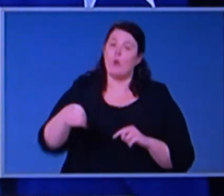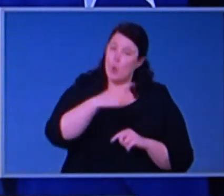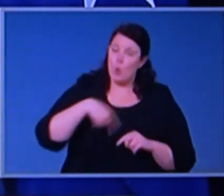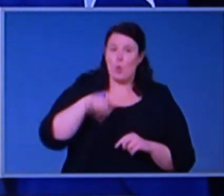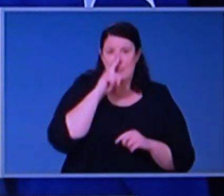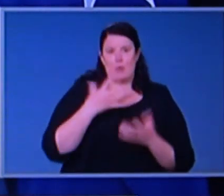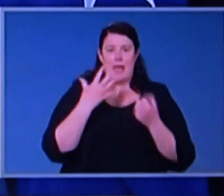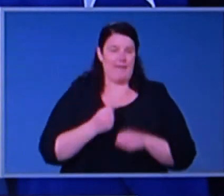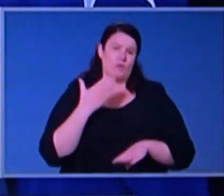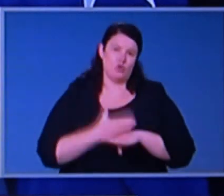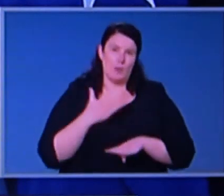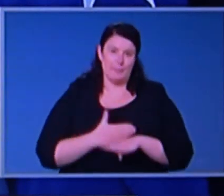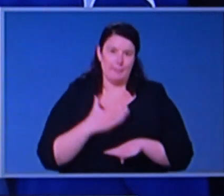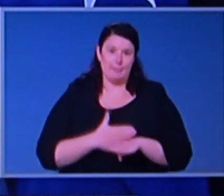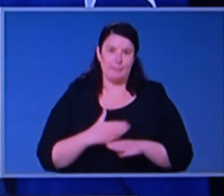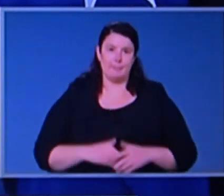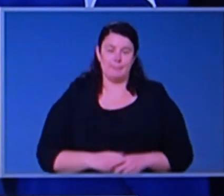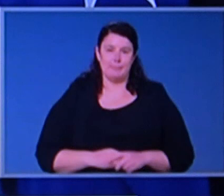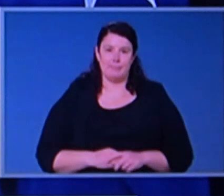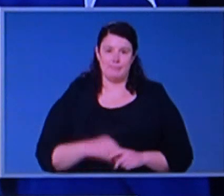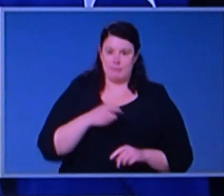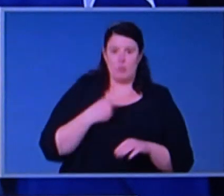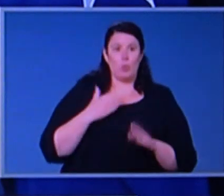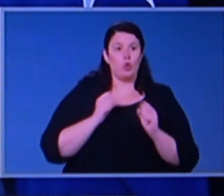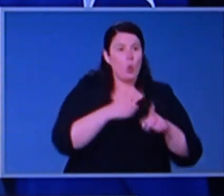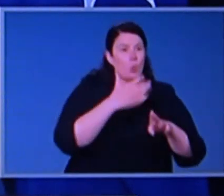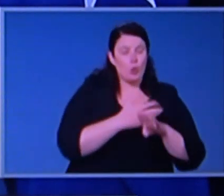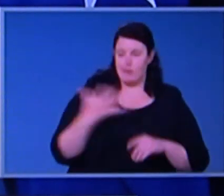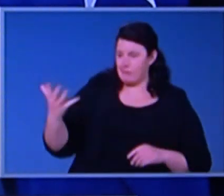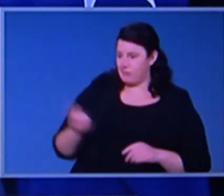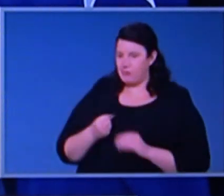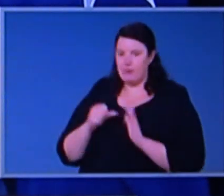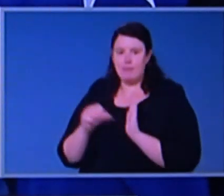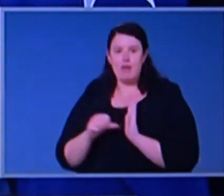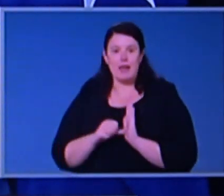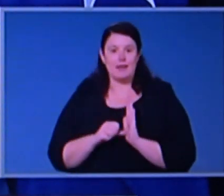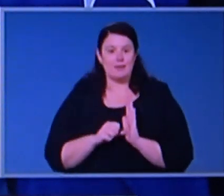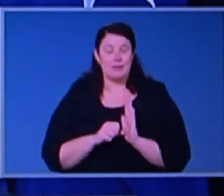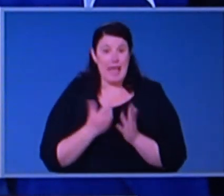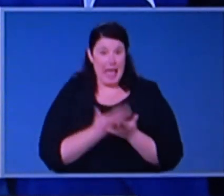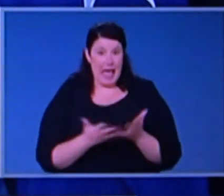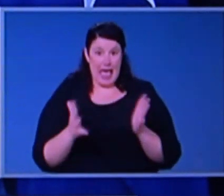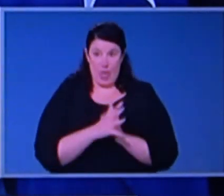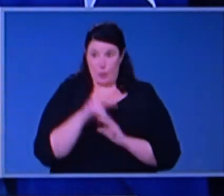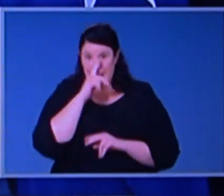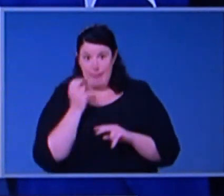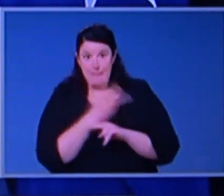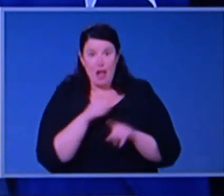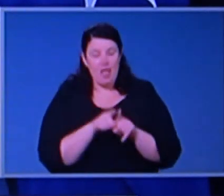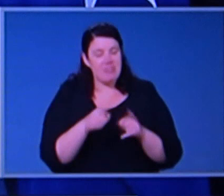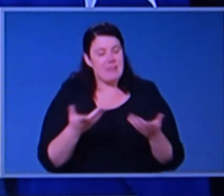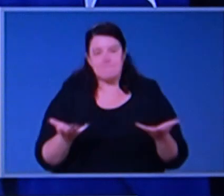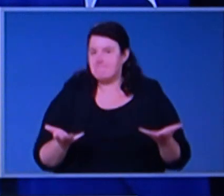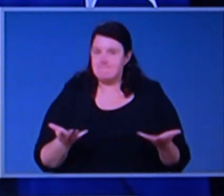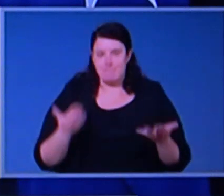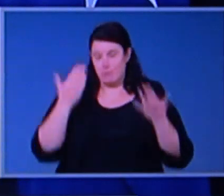what supports people's livelihoods, and that's what we need again. Now, how long it's going to take us to get back to that point, well, we'll see. But I think we're